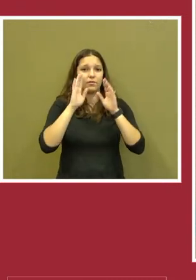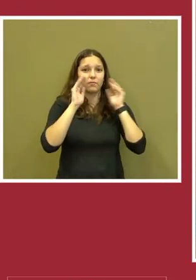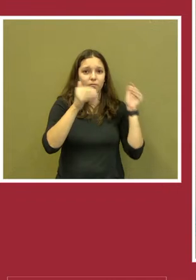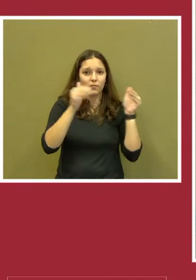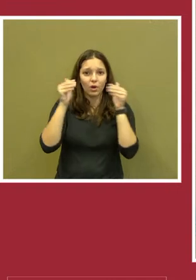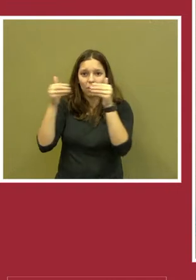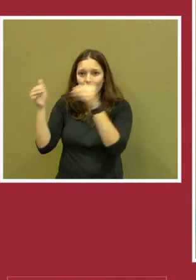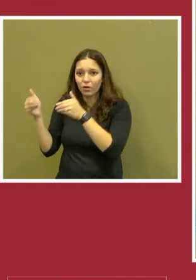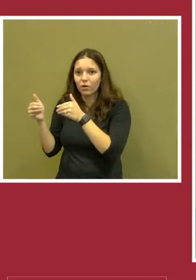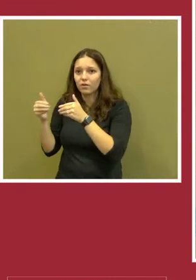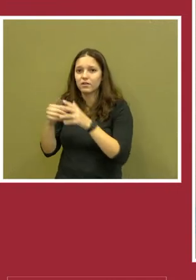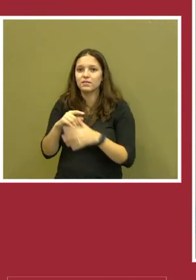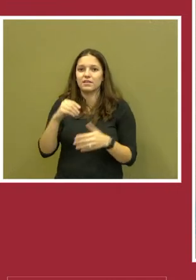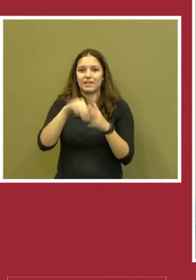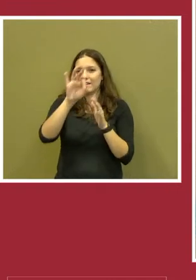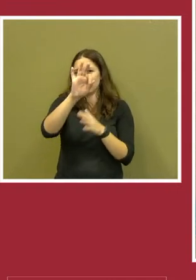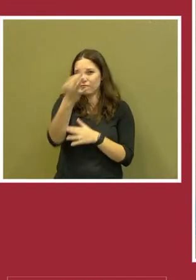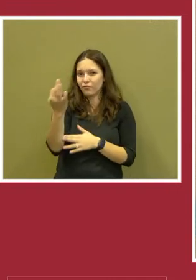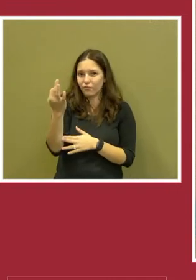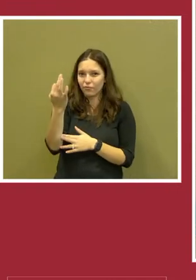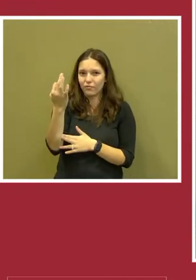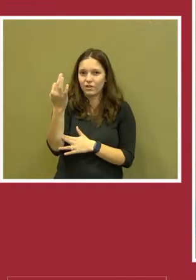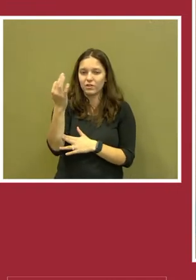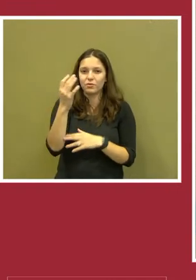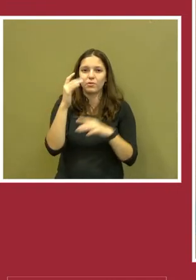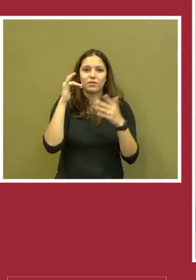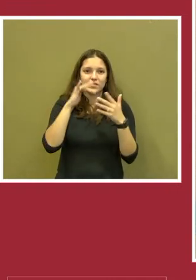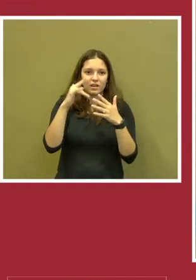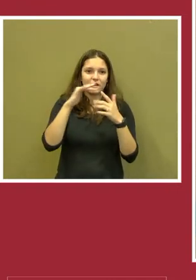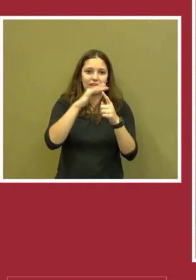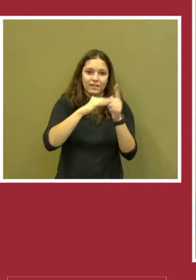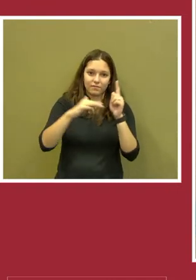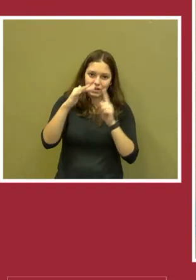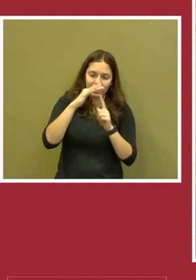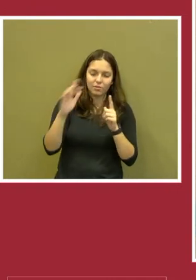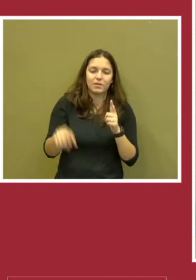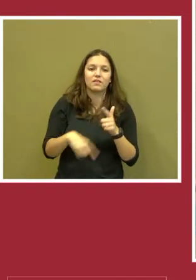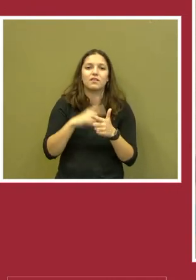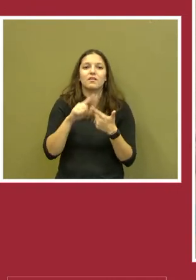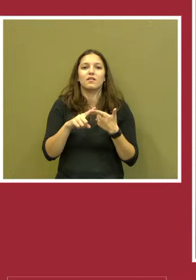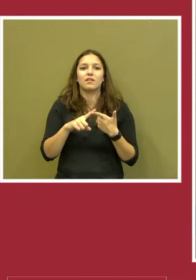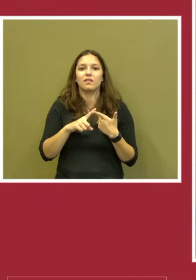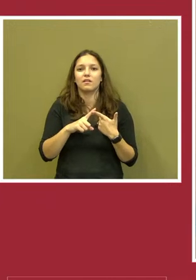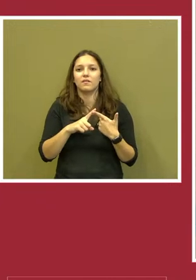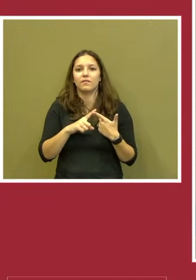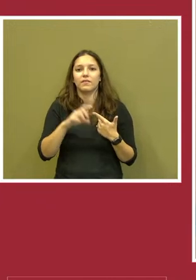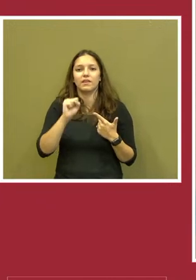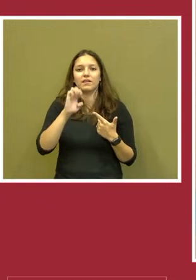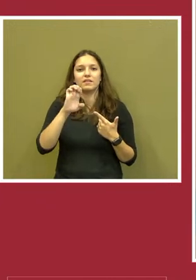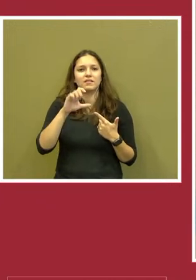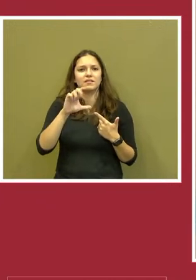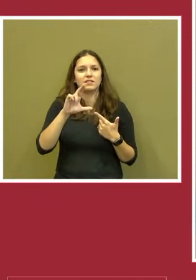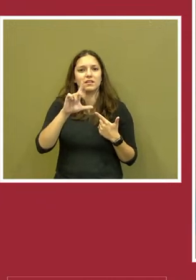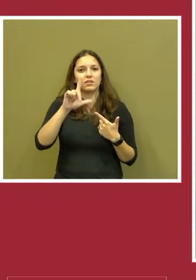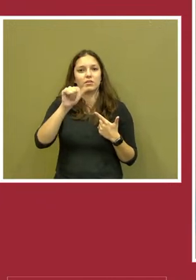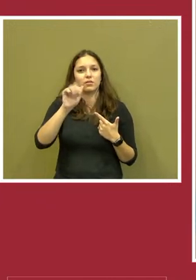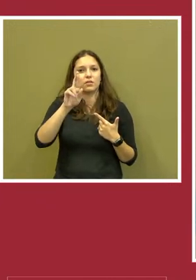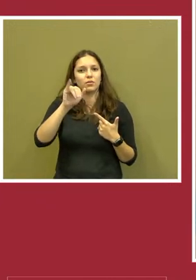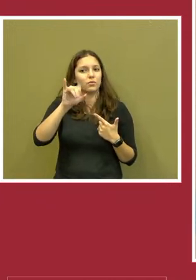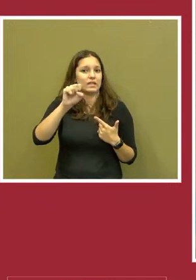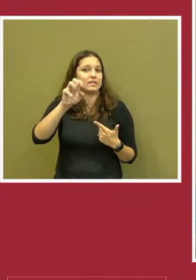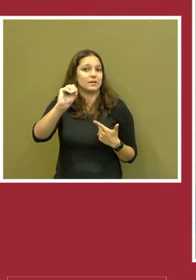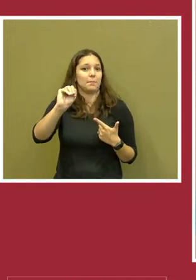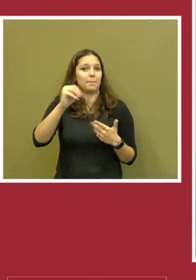French, we're studying like the environment. We're also looking at secularism in France and